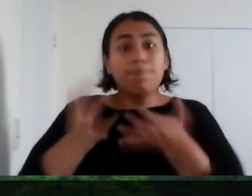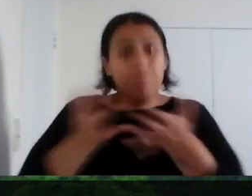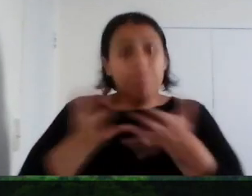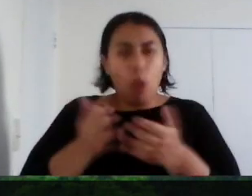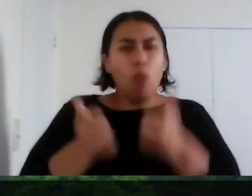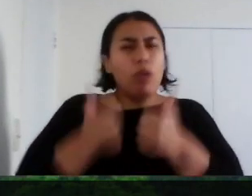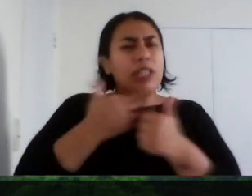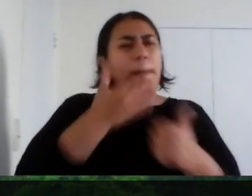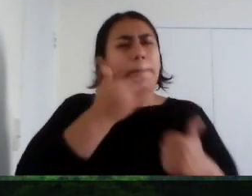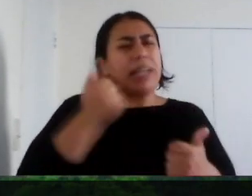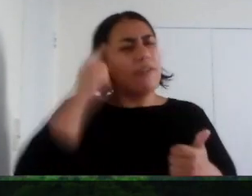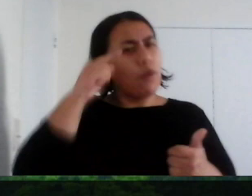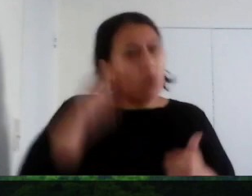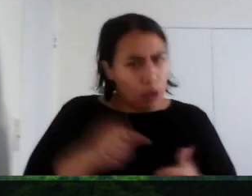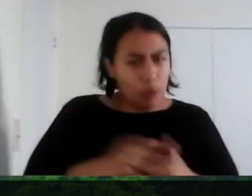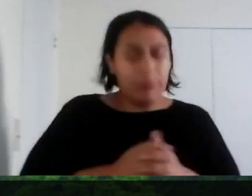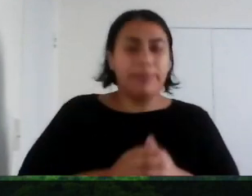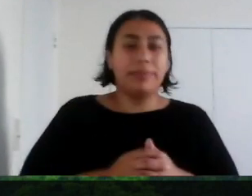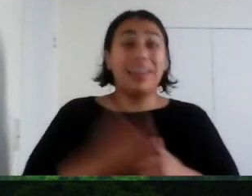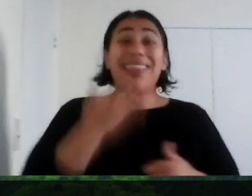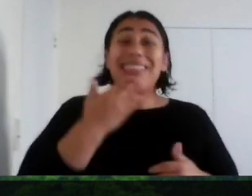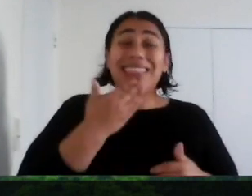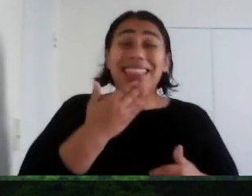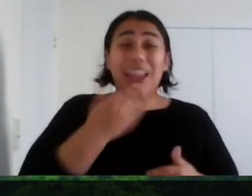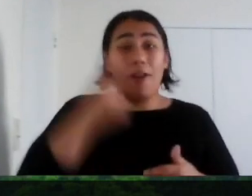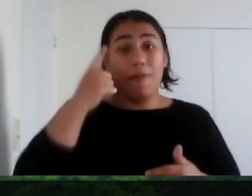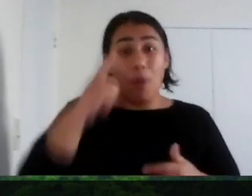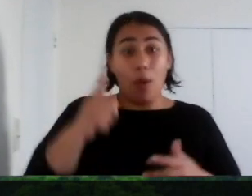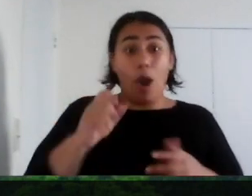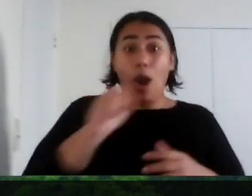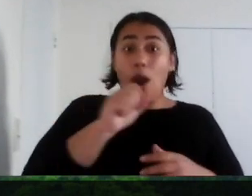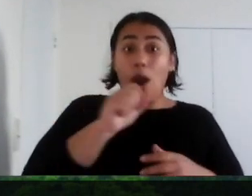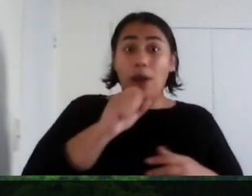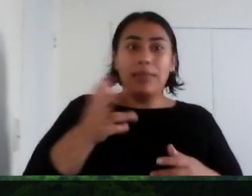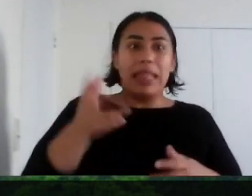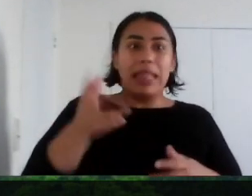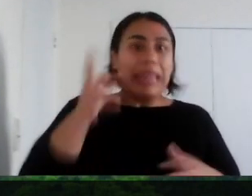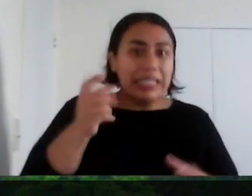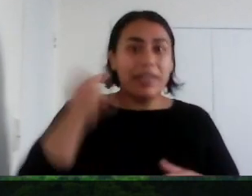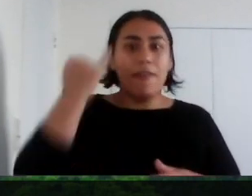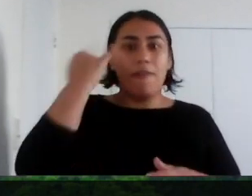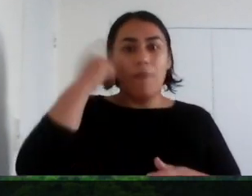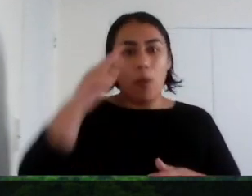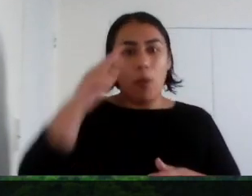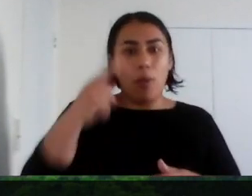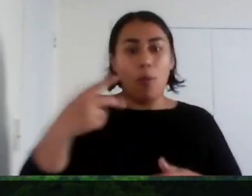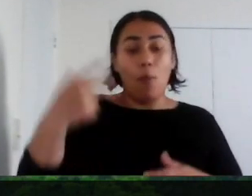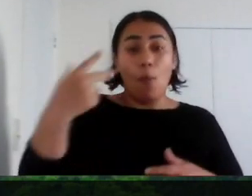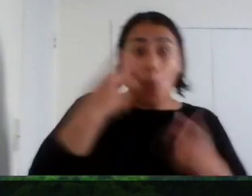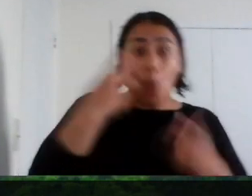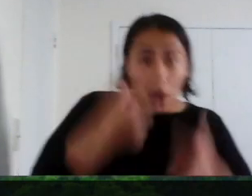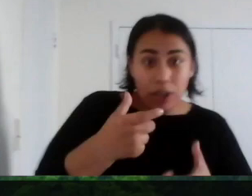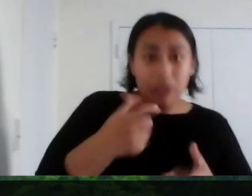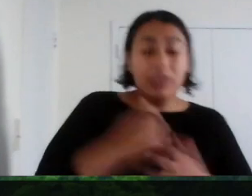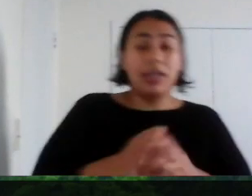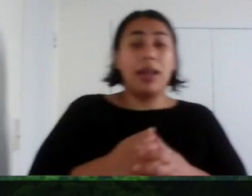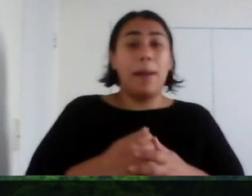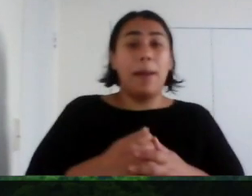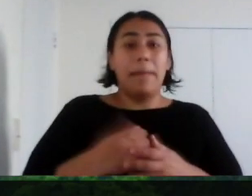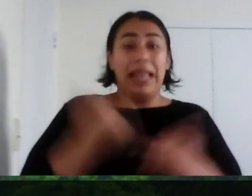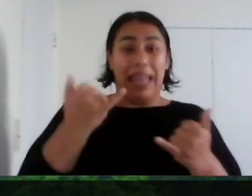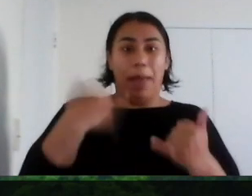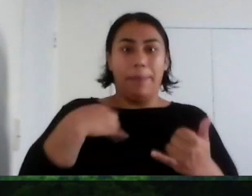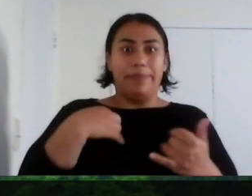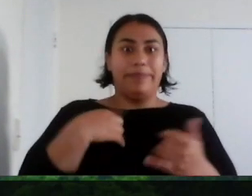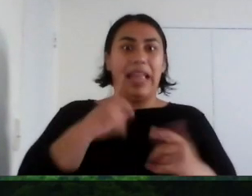it is always a good idea to consult with a healthcare professional first before starting medical cannabis. So thank you very much for listening.